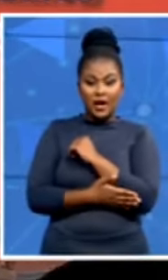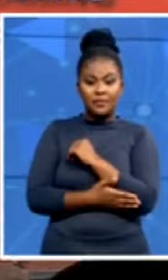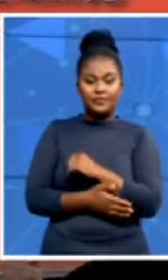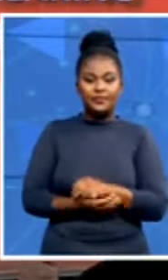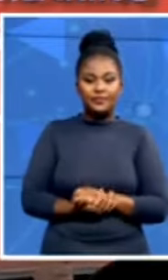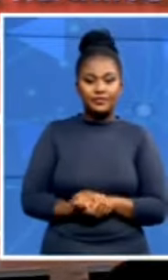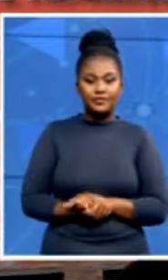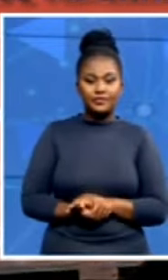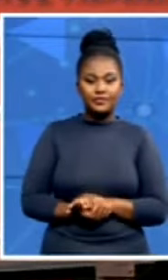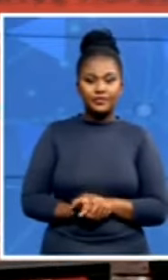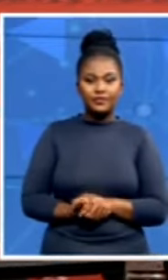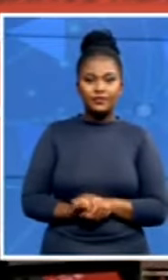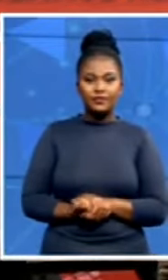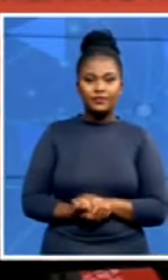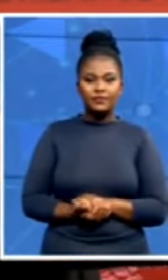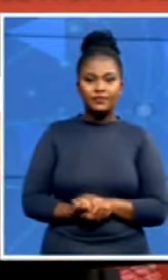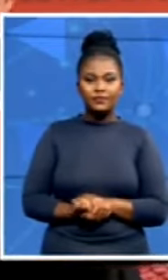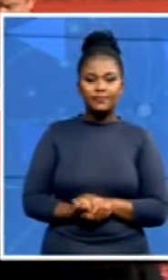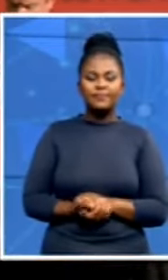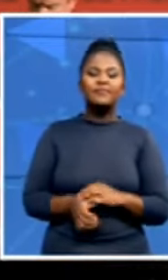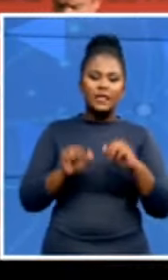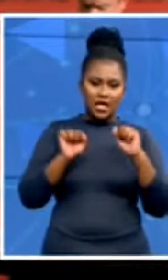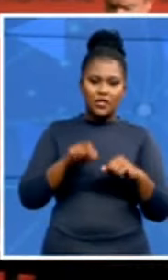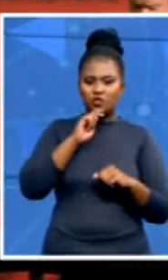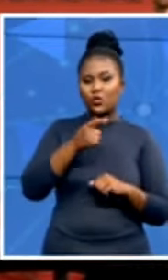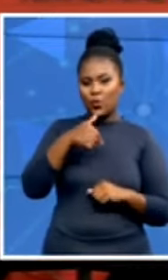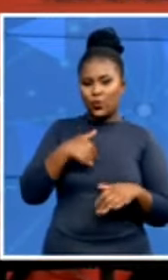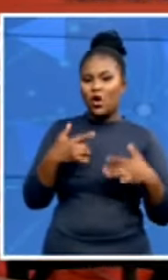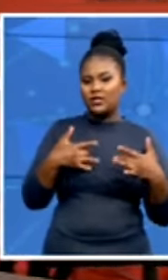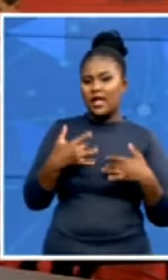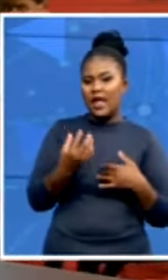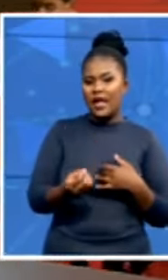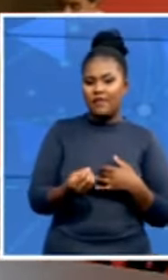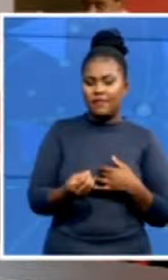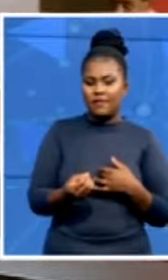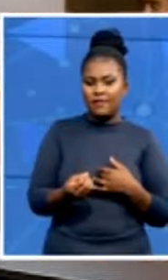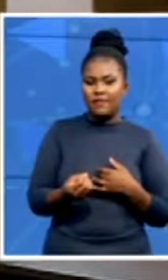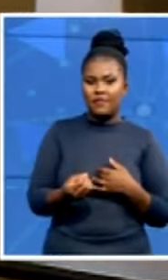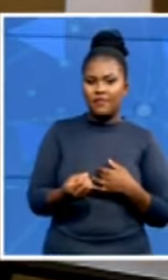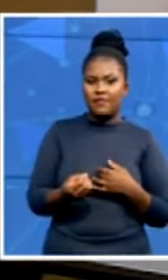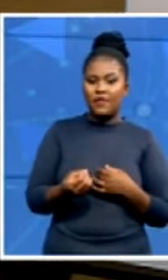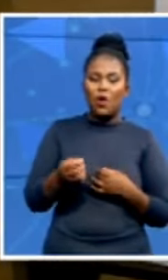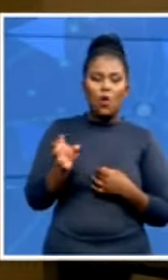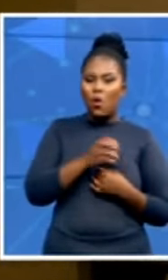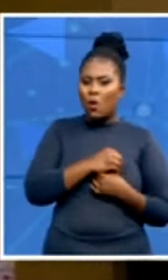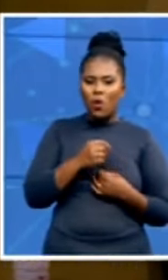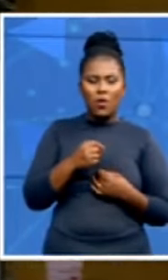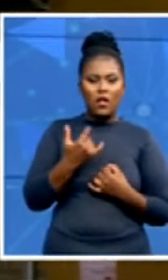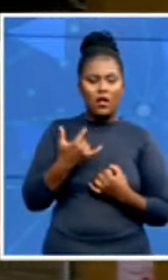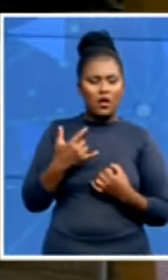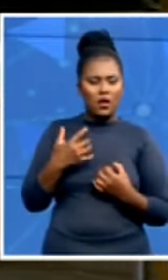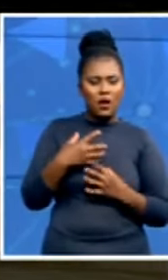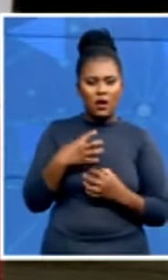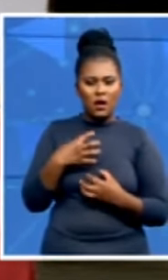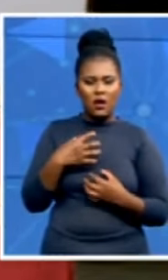Yes, it concerned us. Not only me, majority of us expressed discomfort, which is why we said, let's take things back to